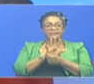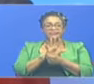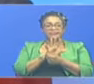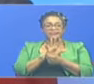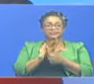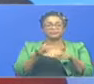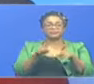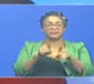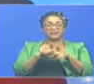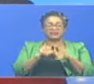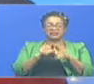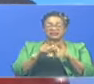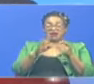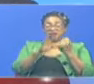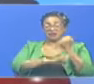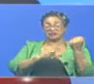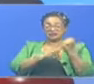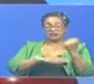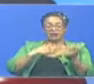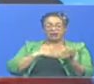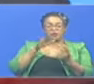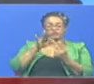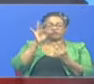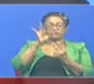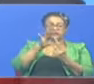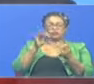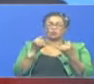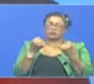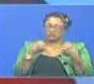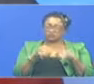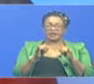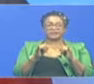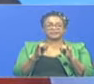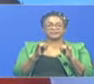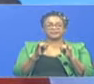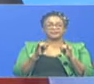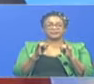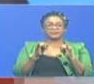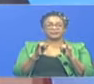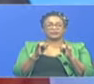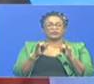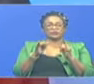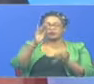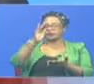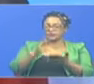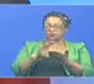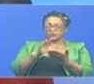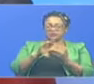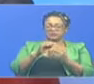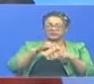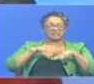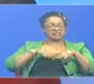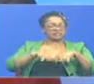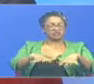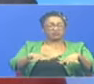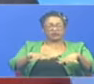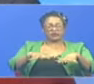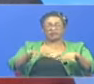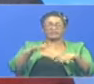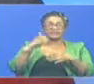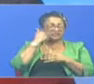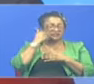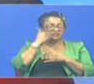country, our choice is to be able to try to break the cycle of transmission of the disease the best